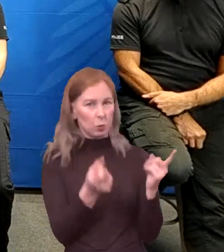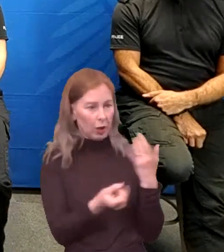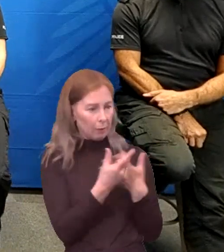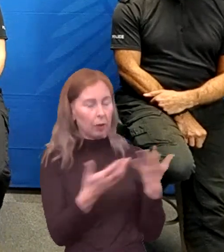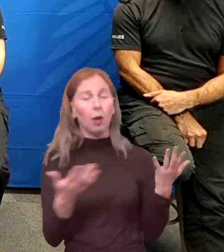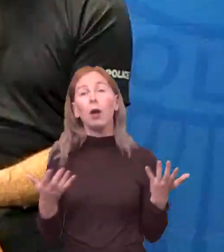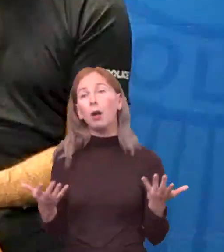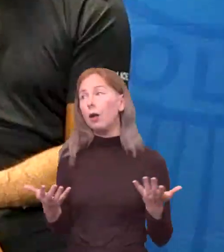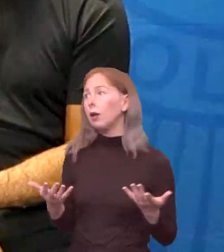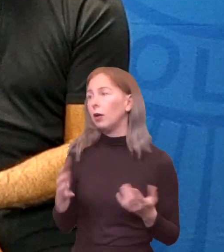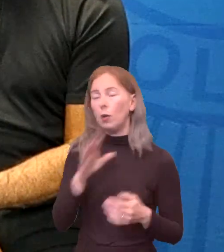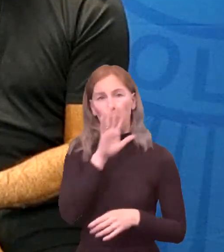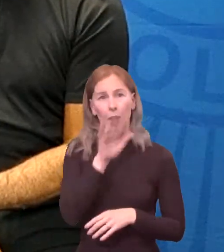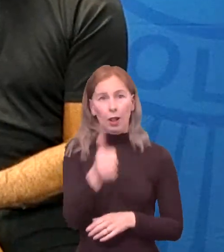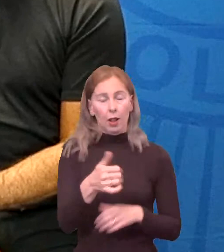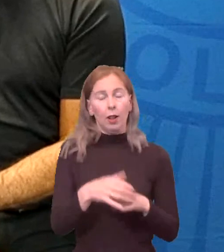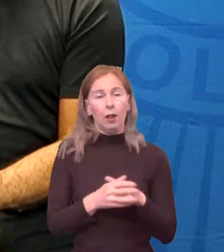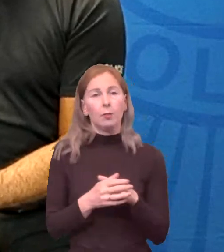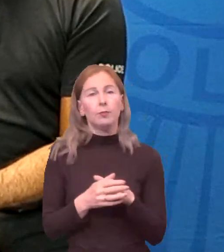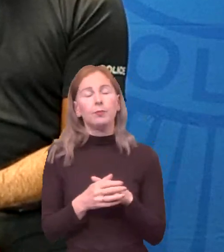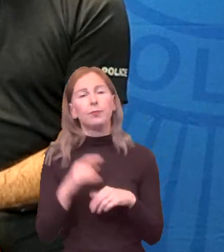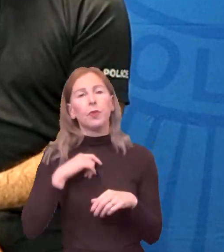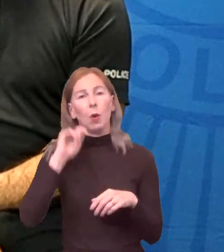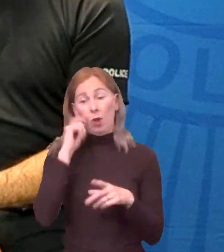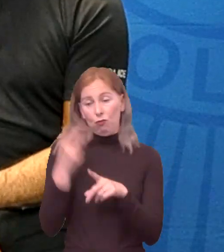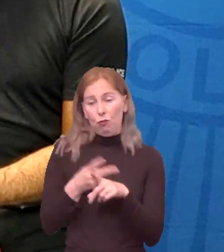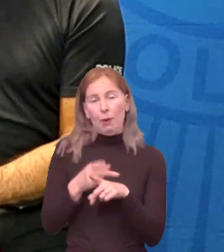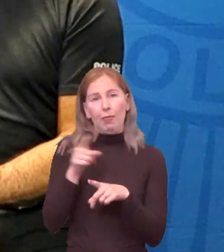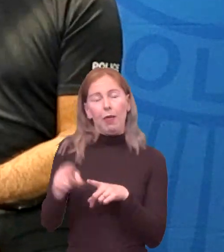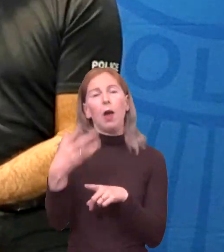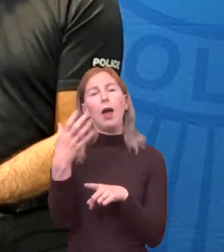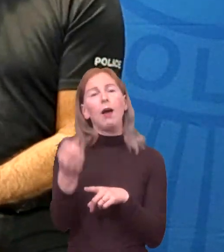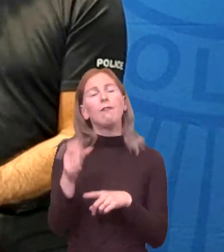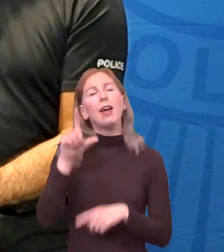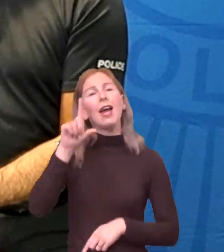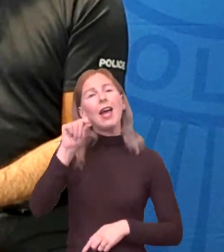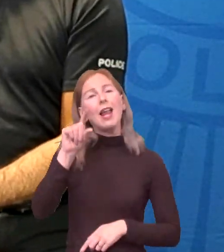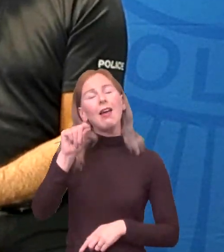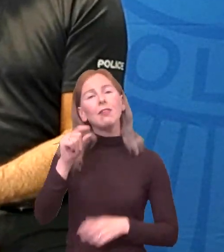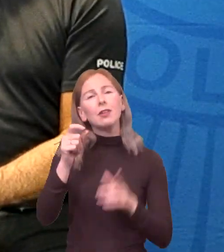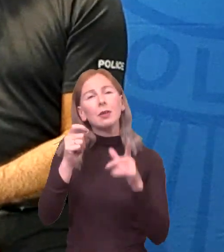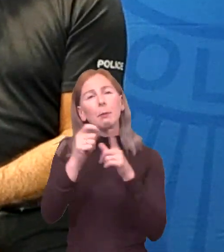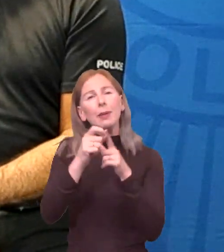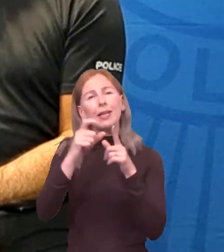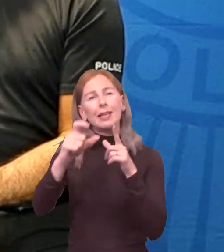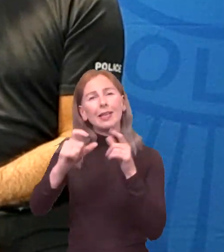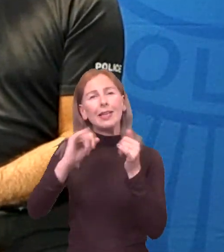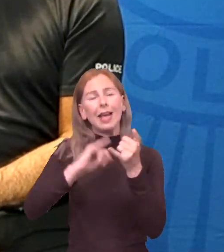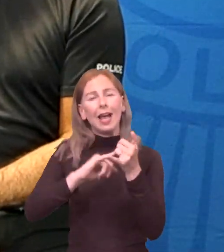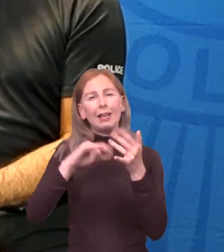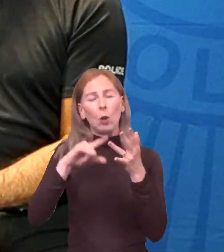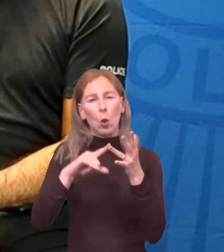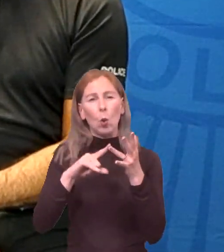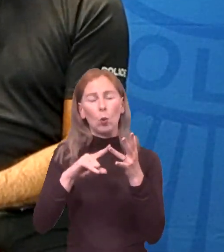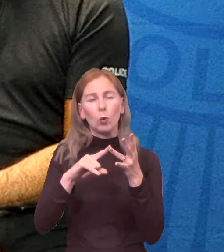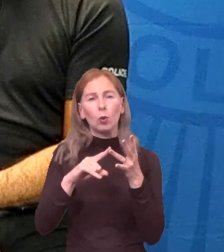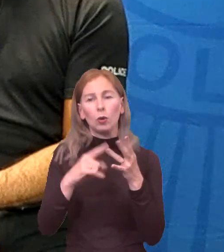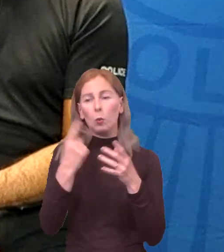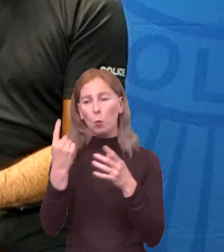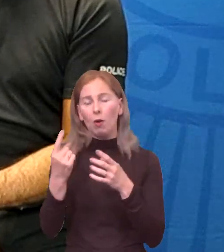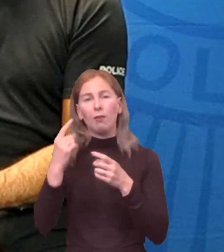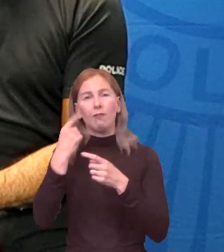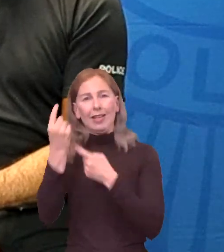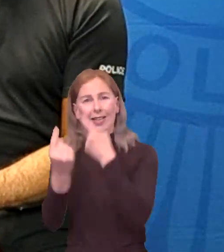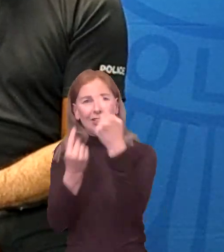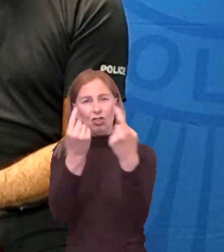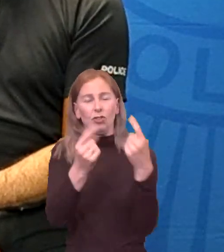just to echo that, we have 11 rural PCSOs, one for each borough. And what we ask of them for our